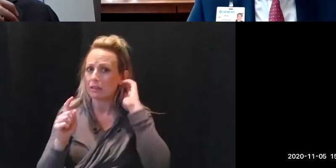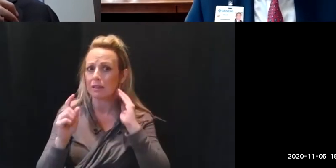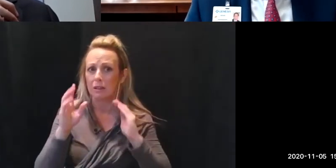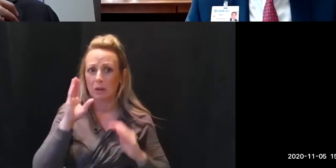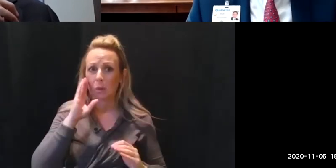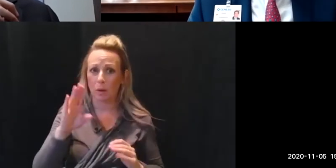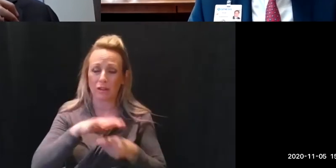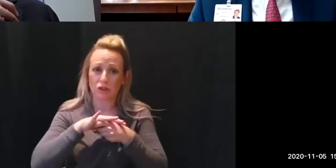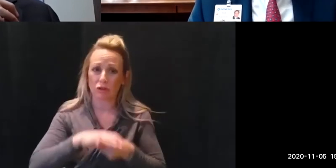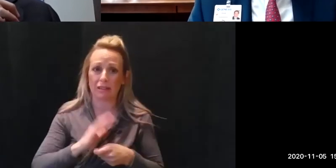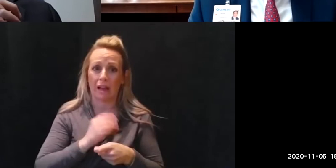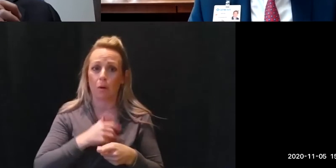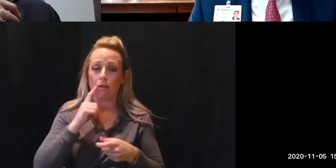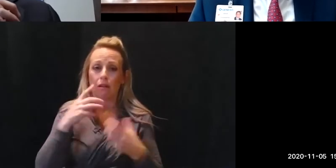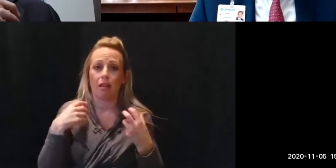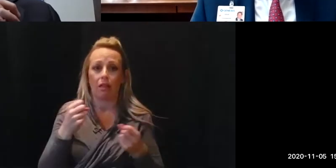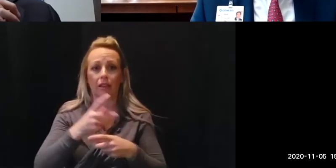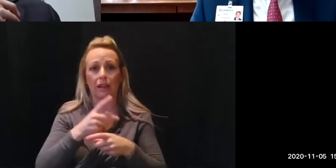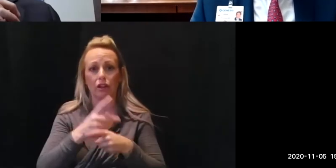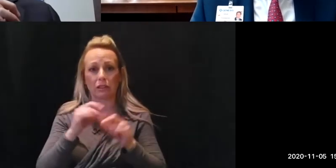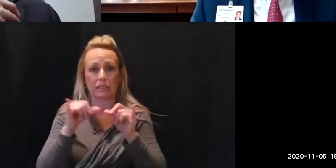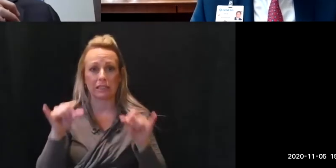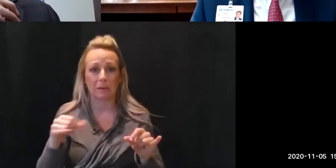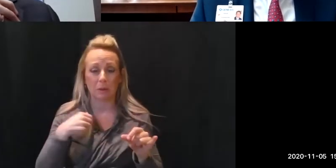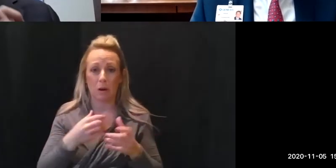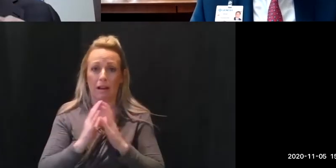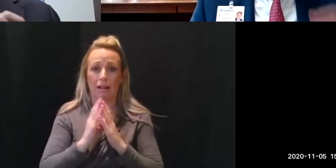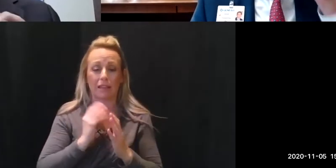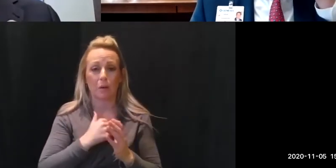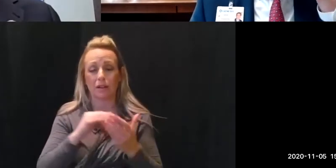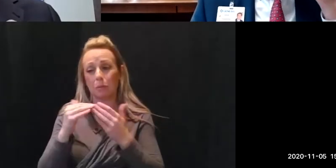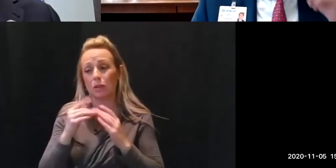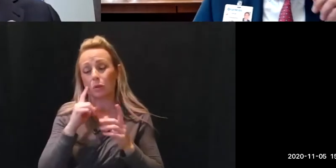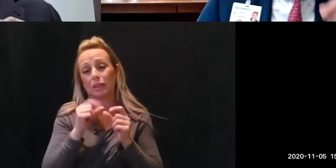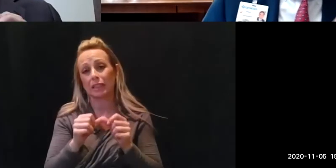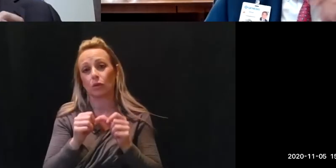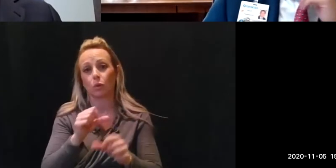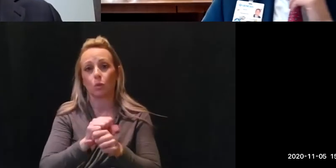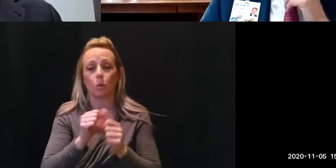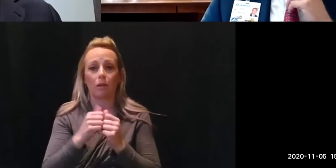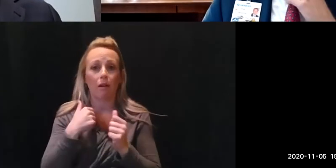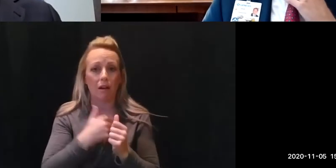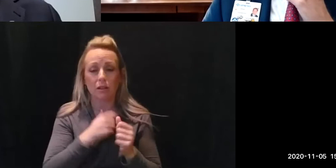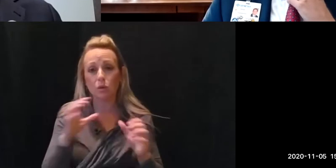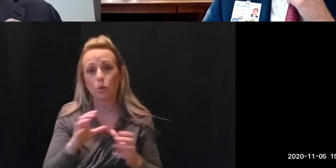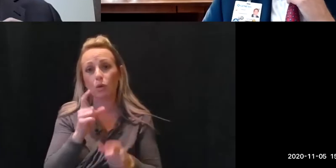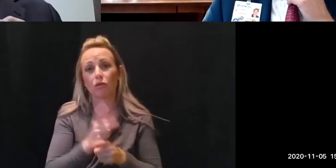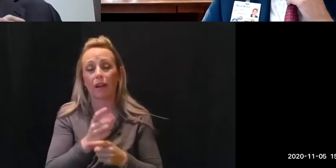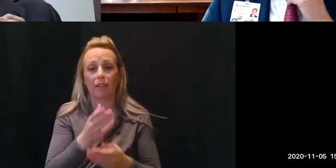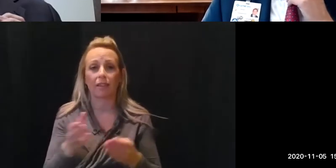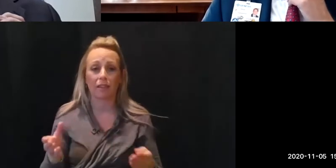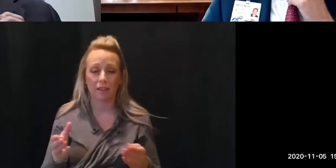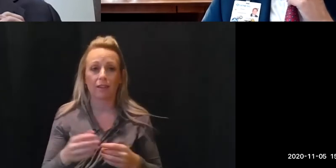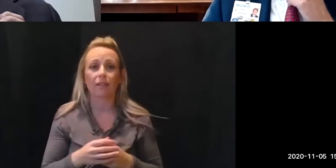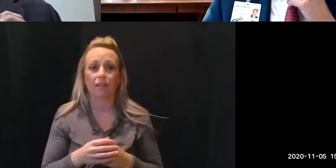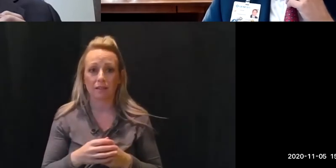stress our healthcare systems. And so we're asking our communities to continue to work with us to do the right thing.